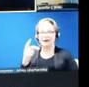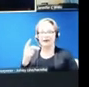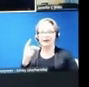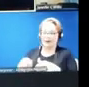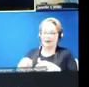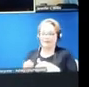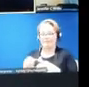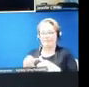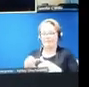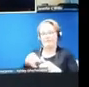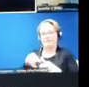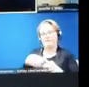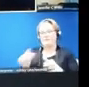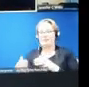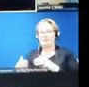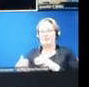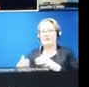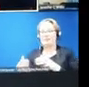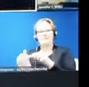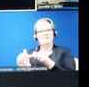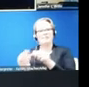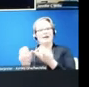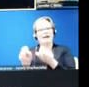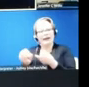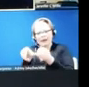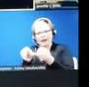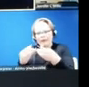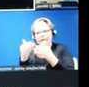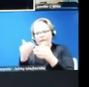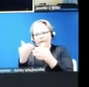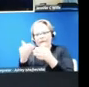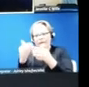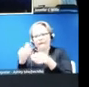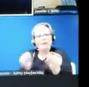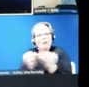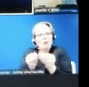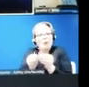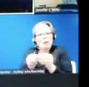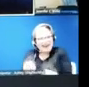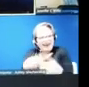Help me. We're going to take one, okay? And we're going to examine it.